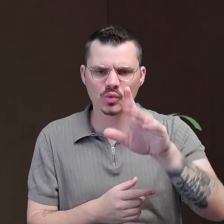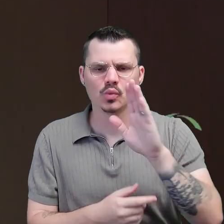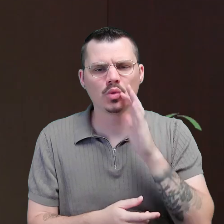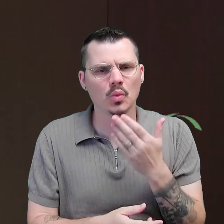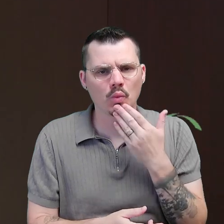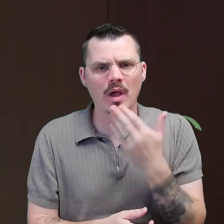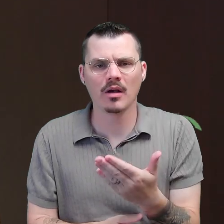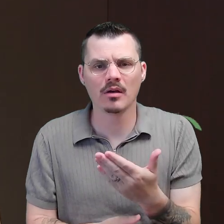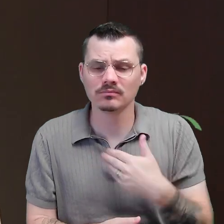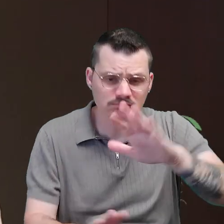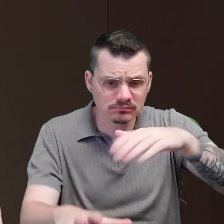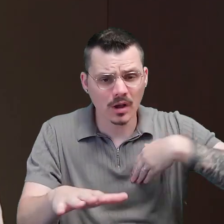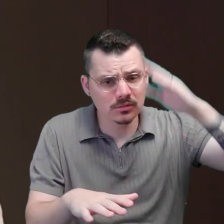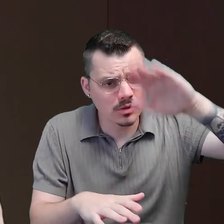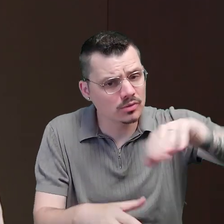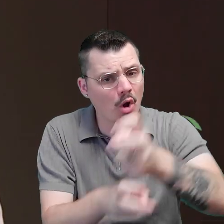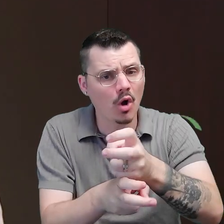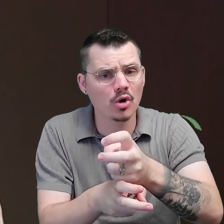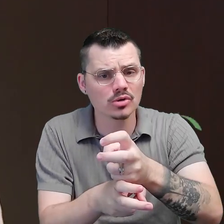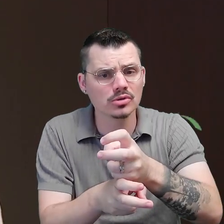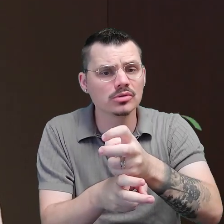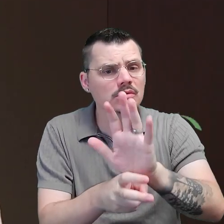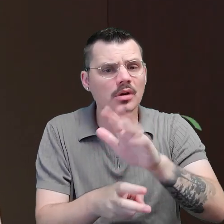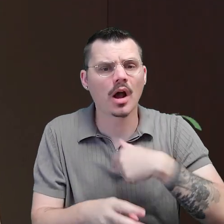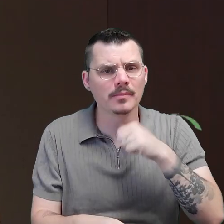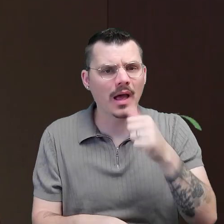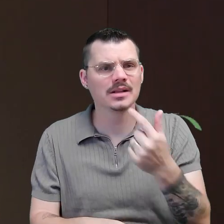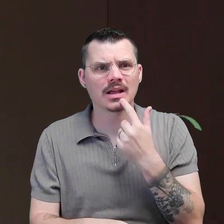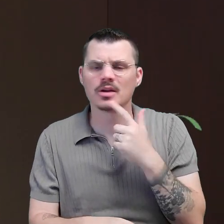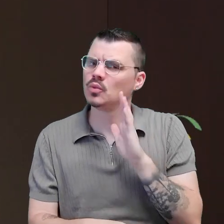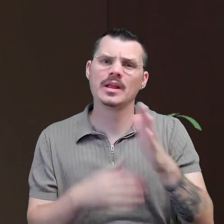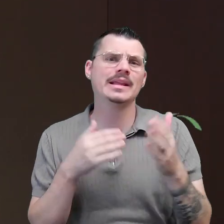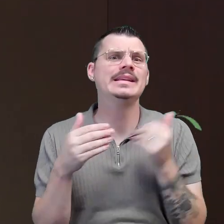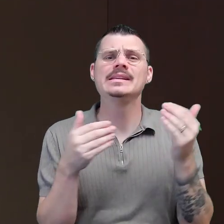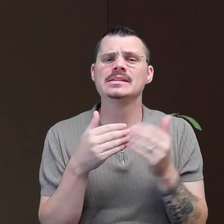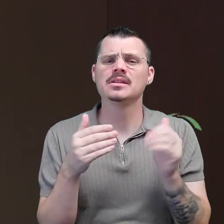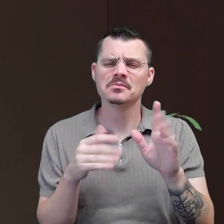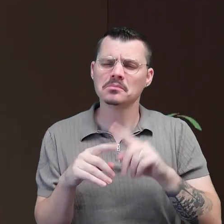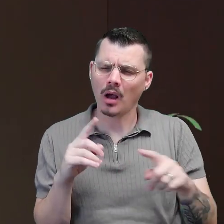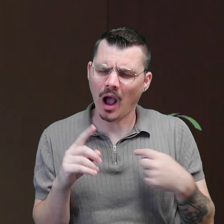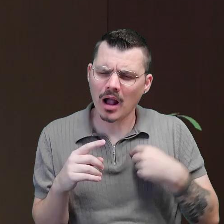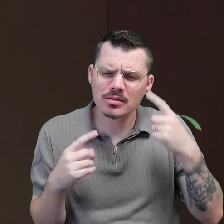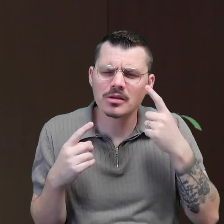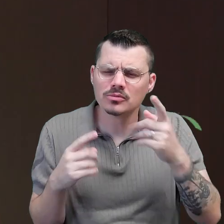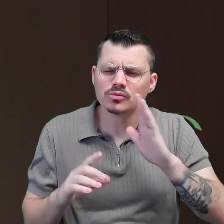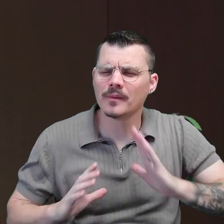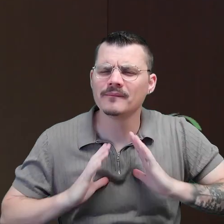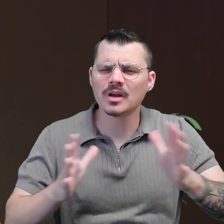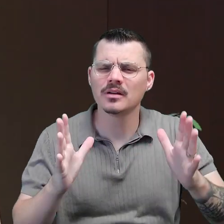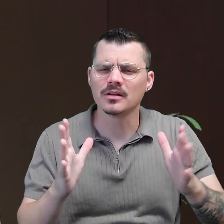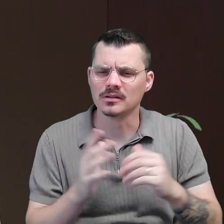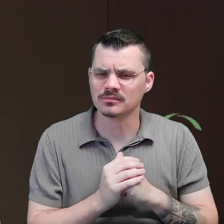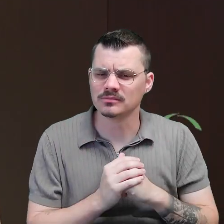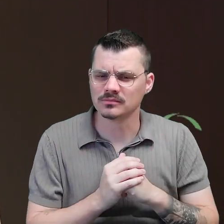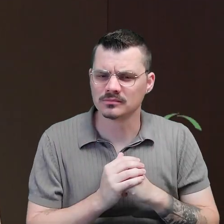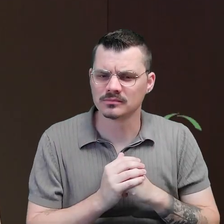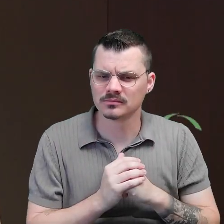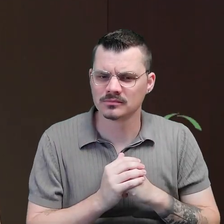going to do well. I know it's hard. I'm not saying it's easy, but I think you're going to do just fine.